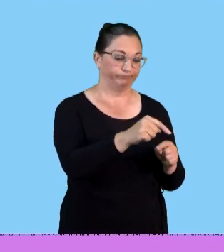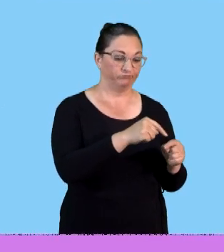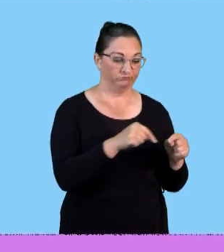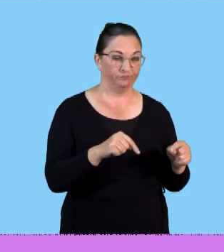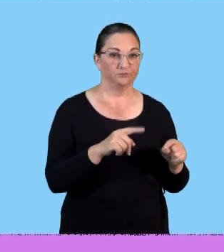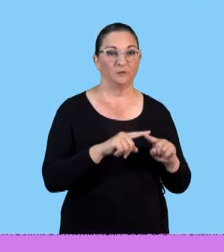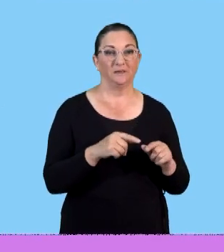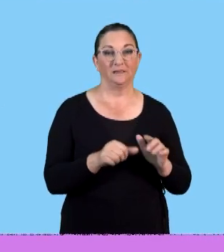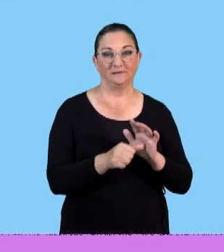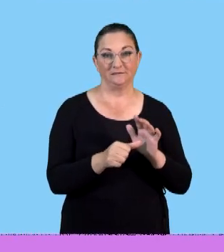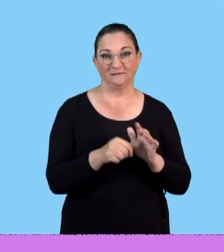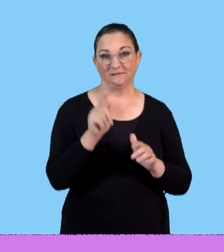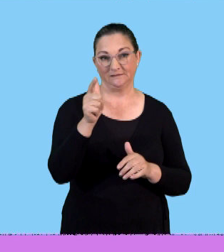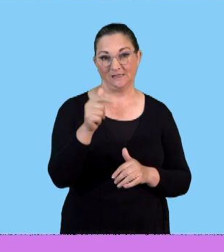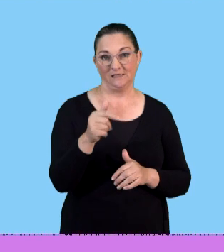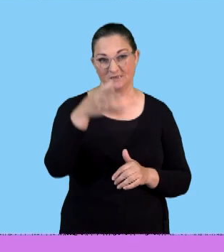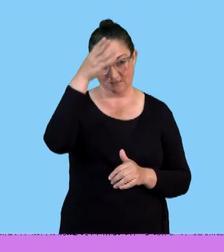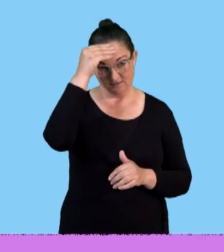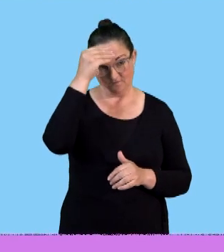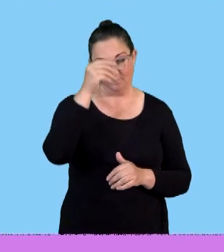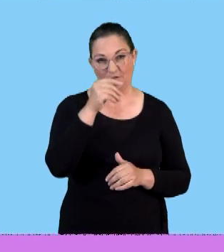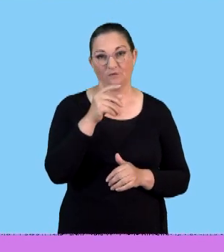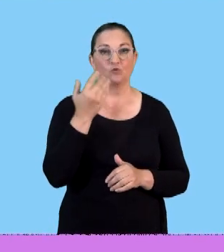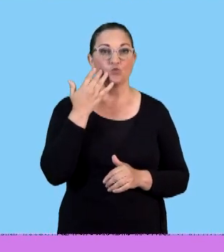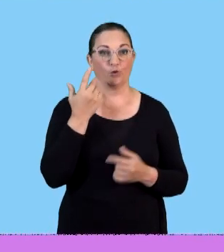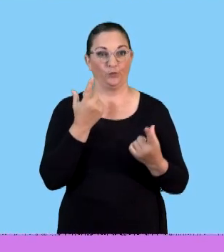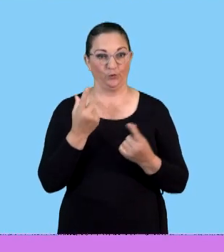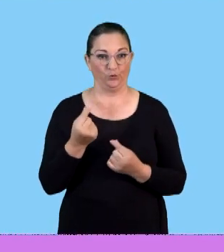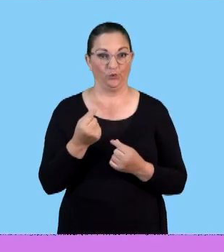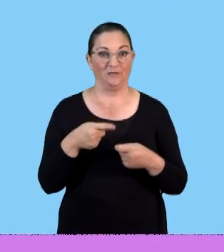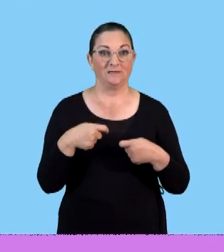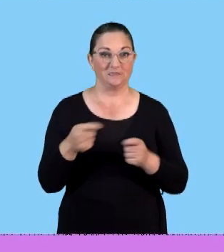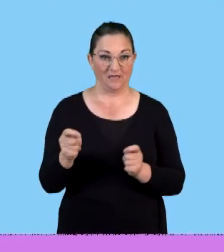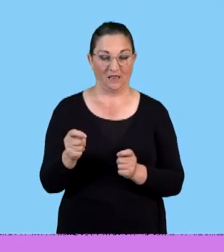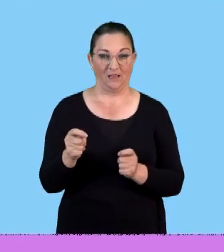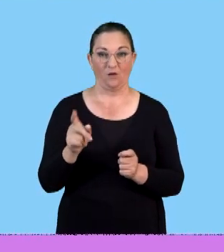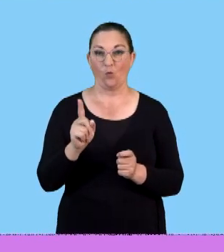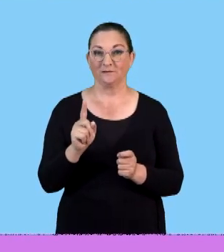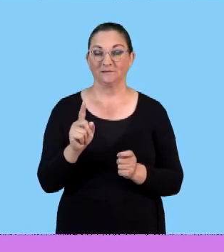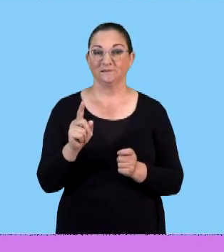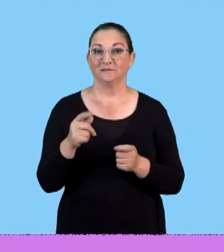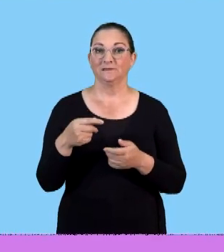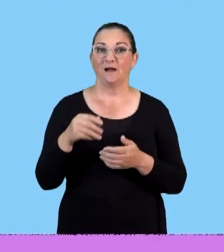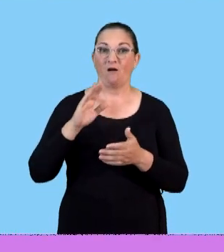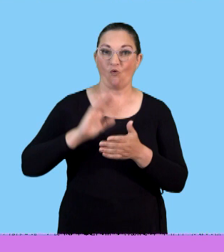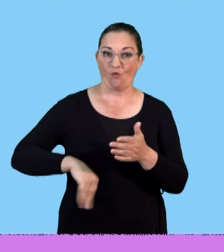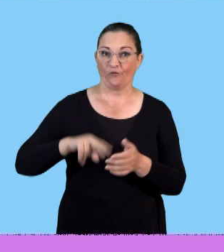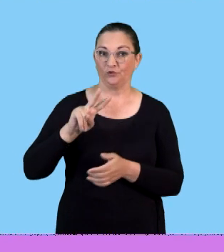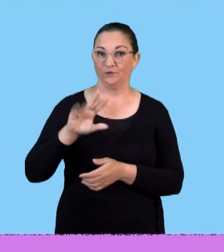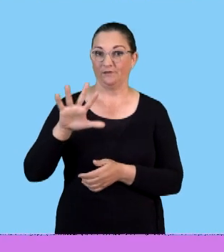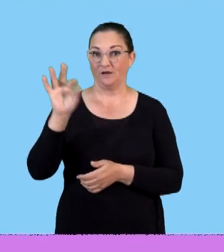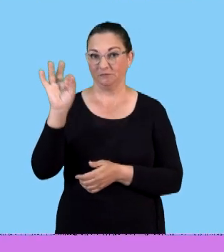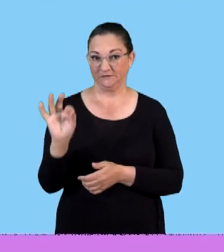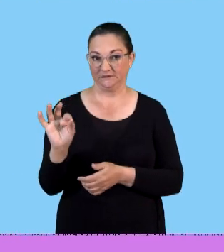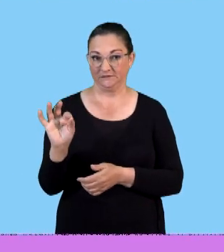that we're going to need later on in this, when answering the sum, is that there's a sale. So what is the sale? You get